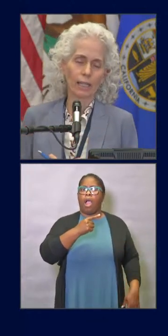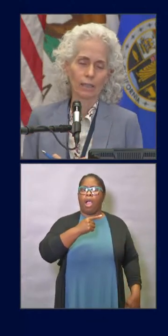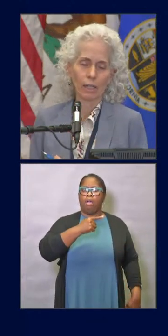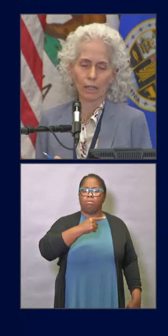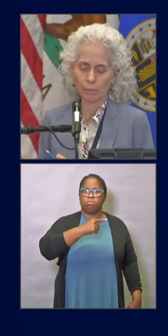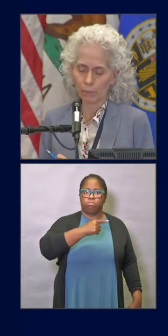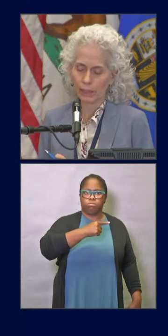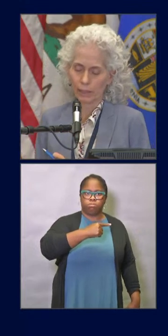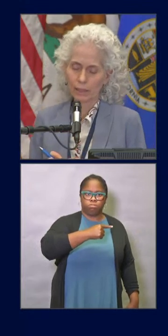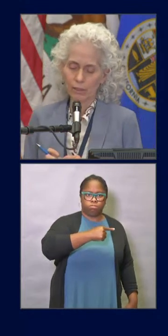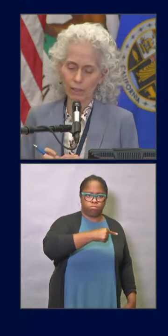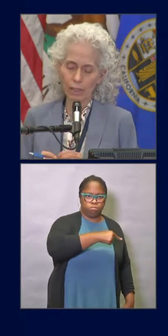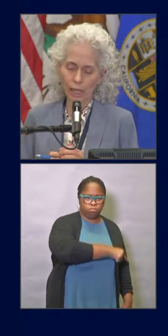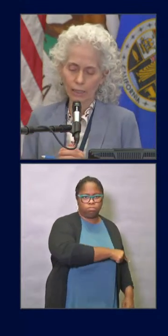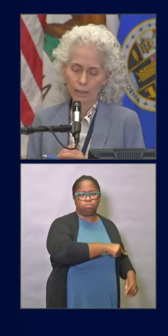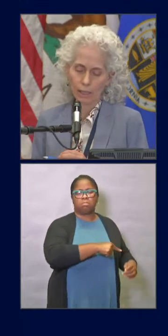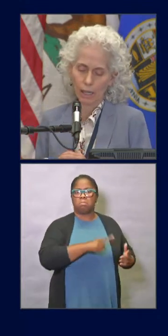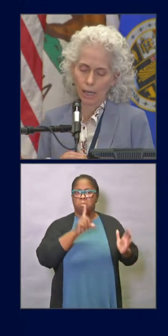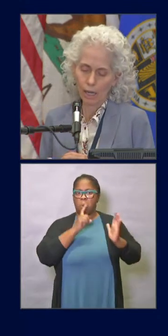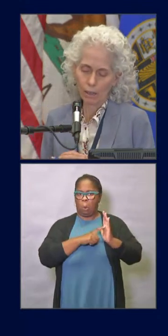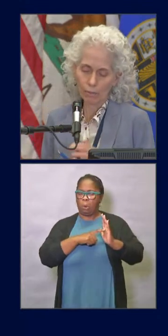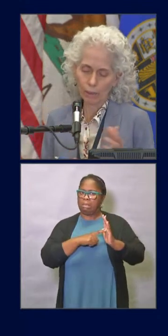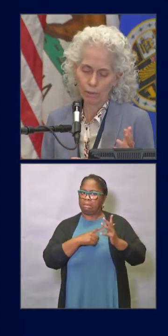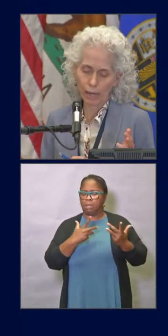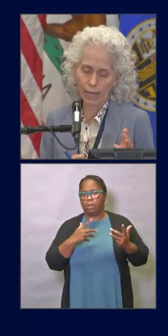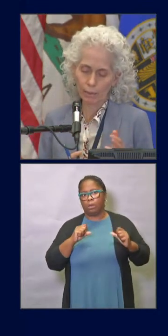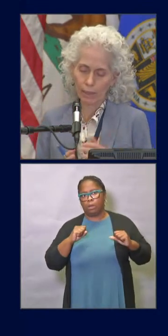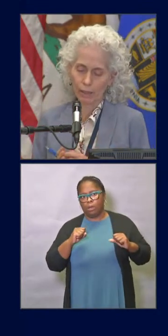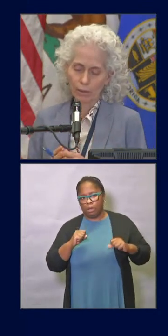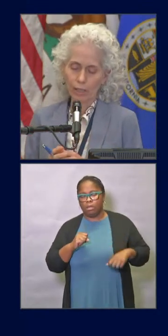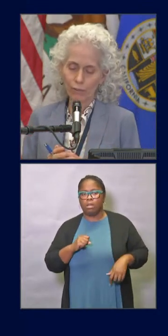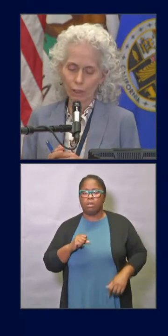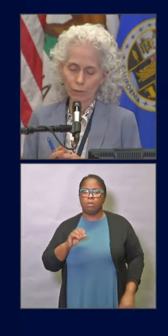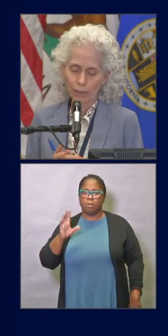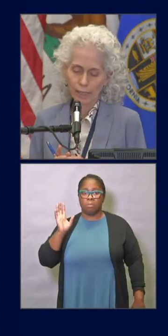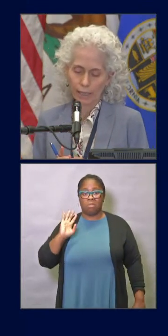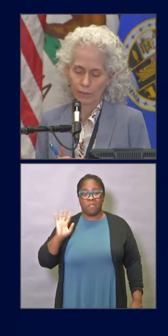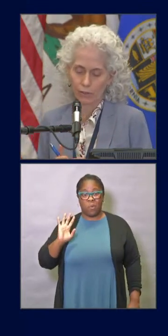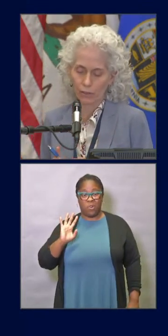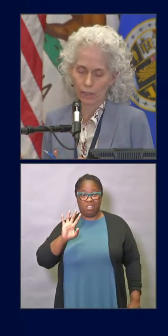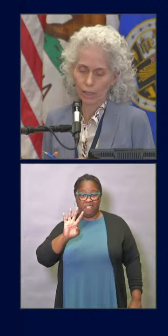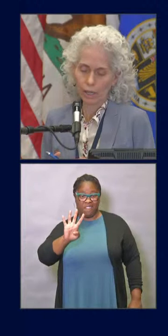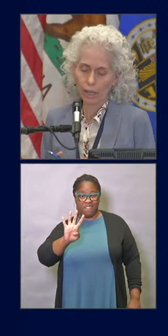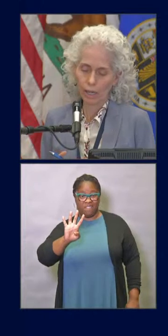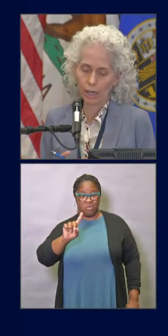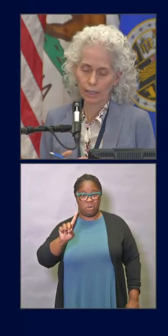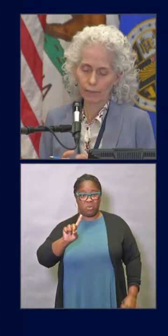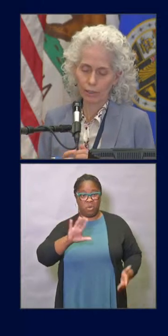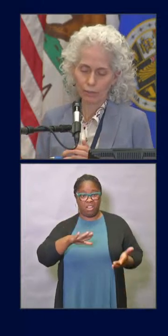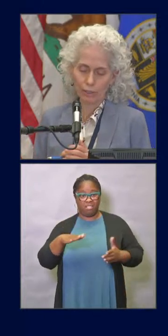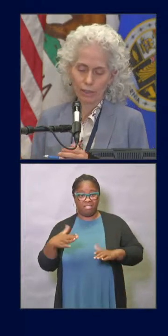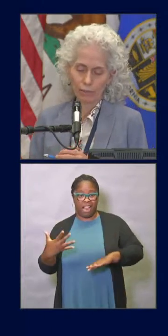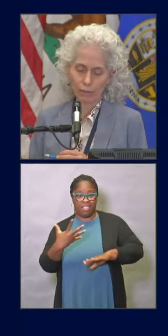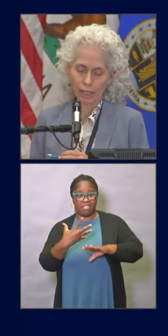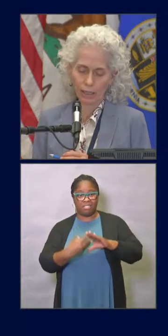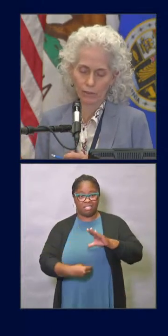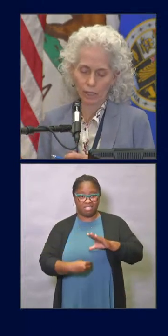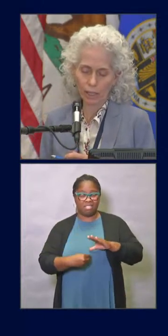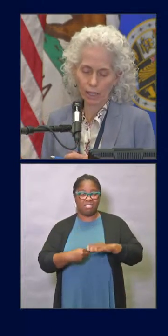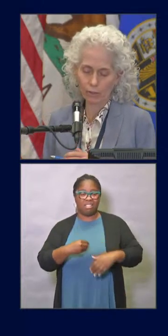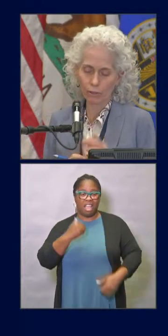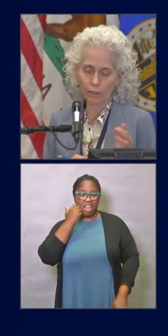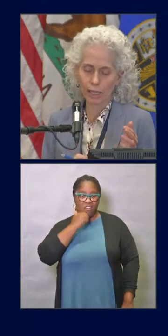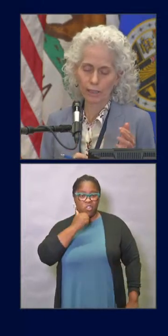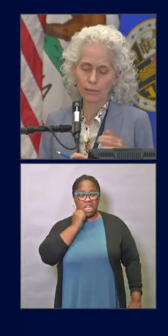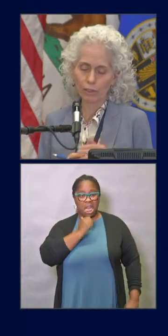deaths again beginning a decline. We were at about 41 deaths on average for several